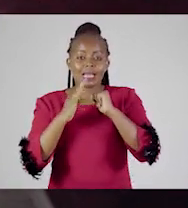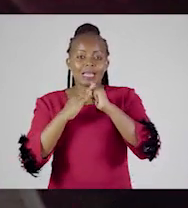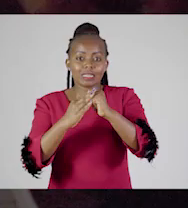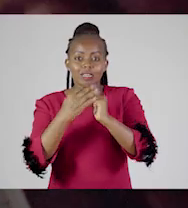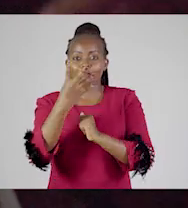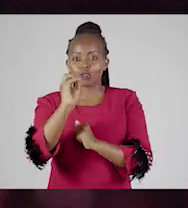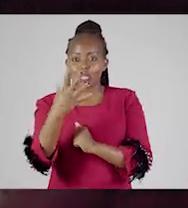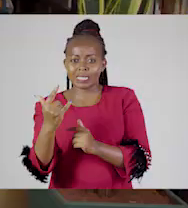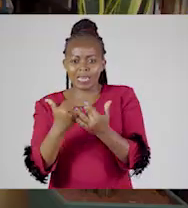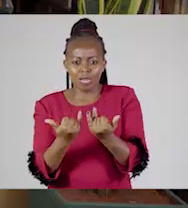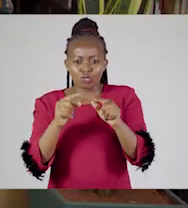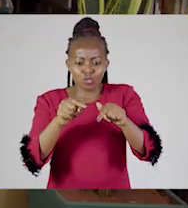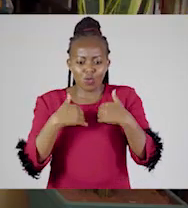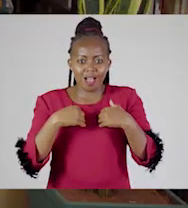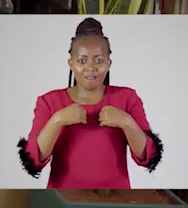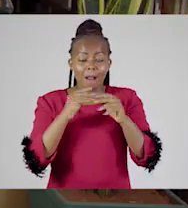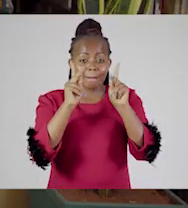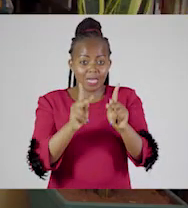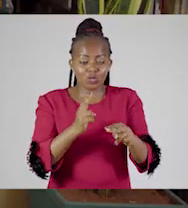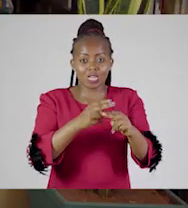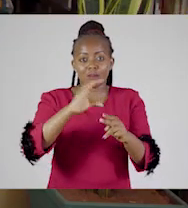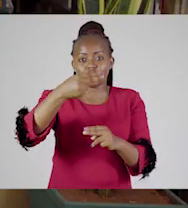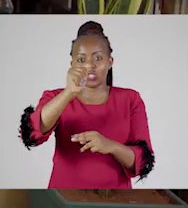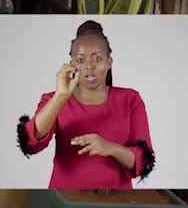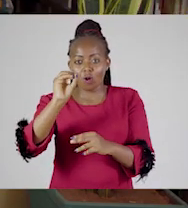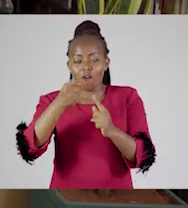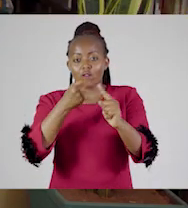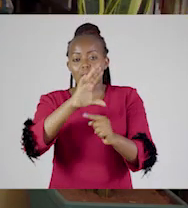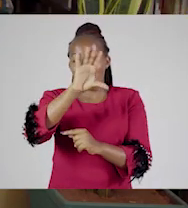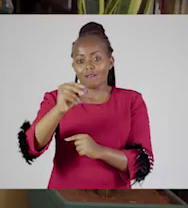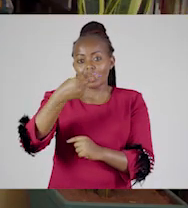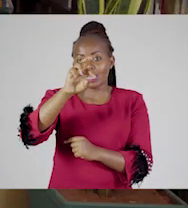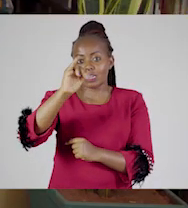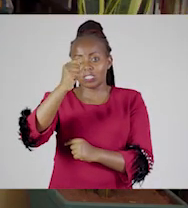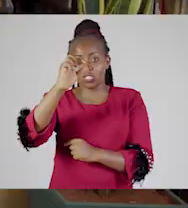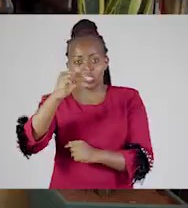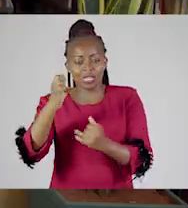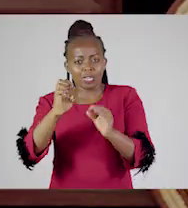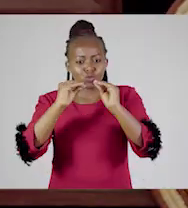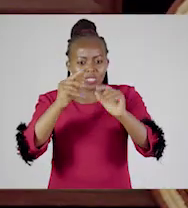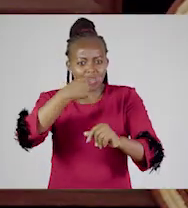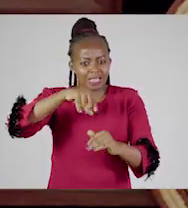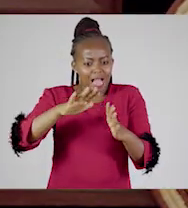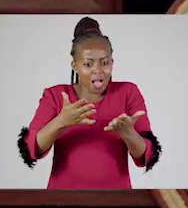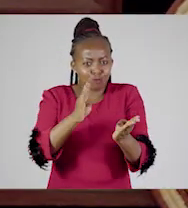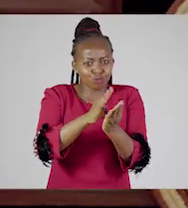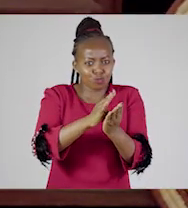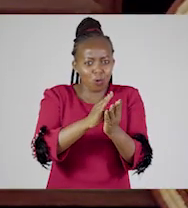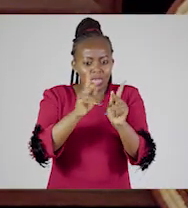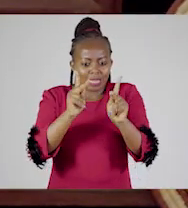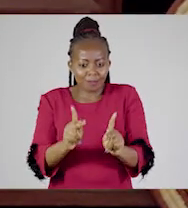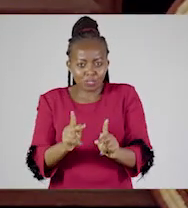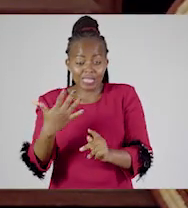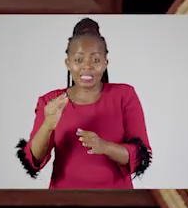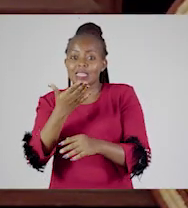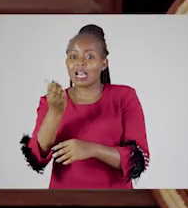21,840 items. Today we have Chao Tayiana from African Digital Heritage who's joining us to teach us how to digitize our personal archives at